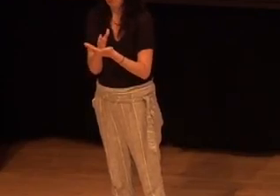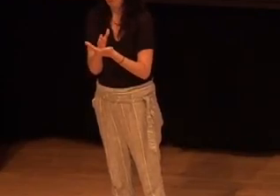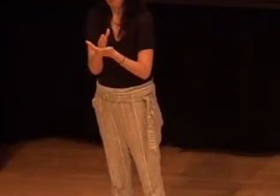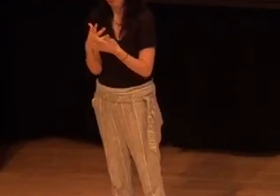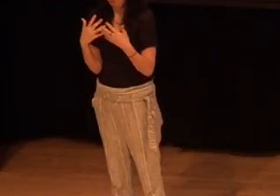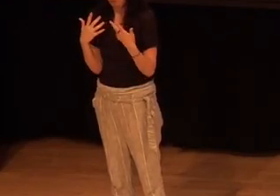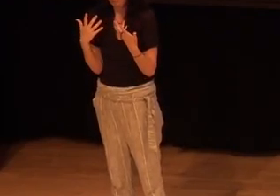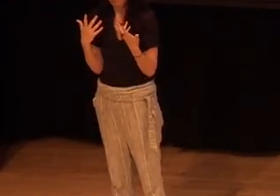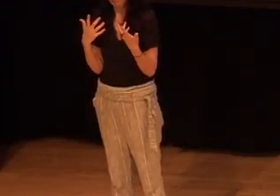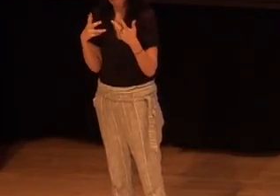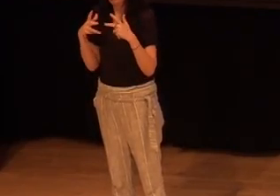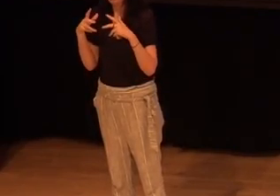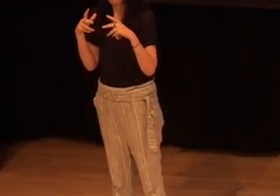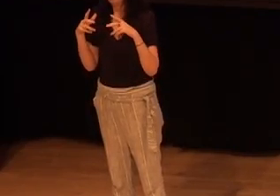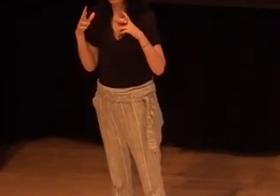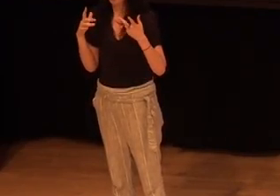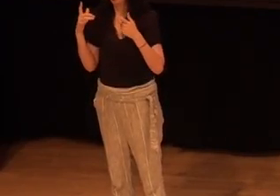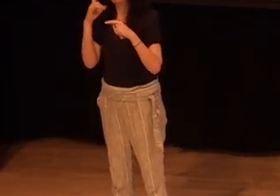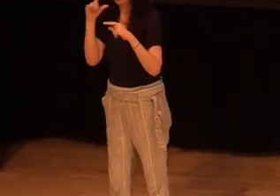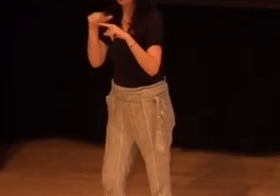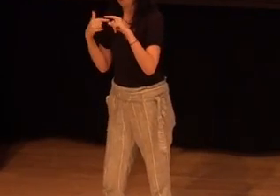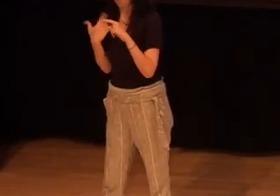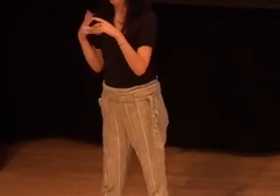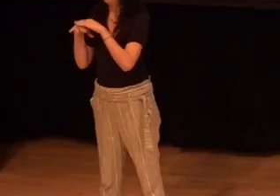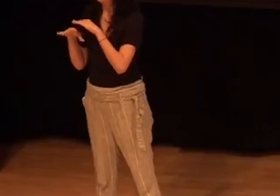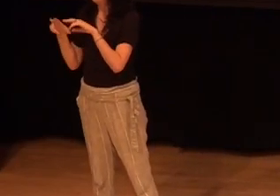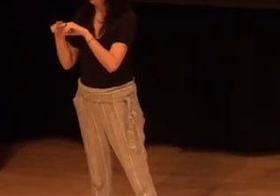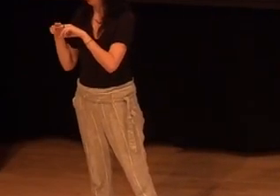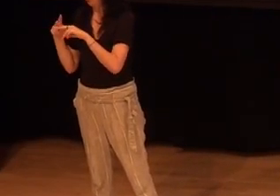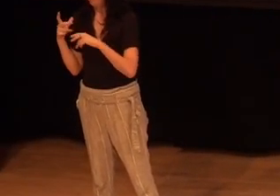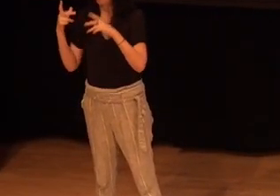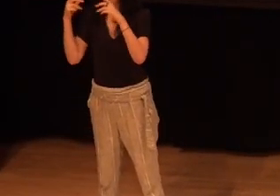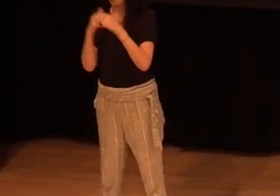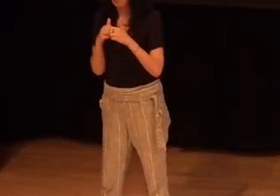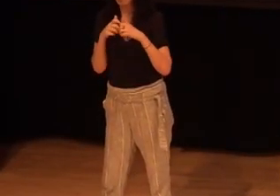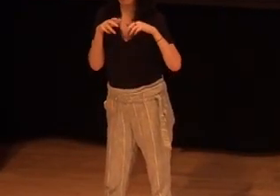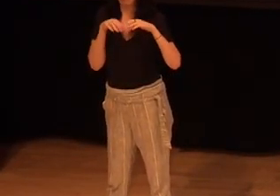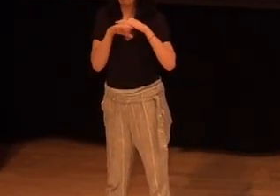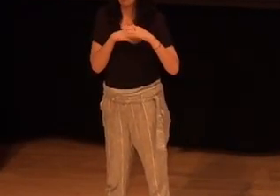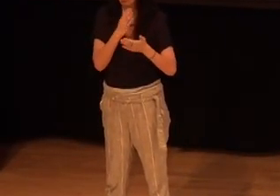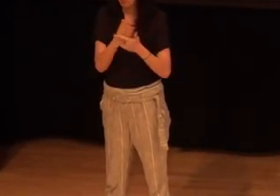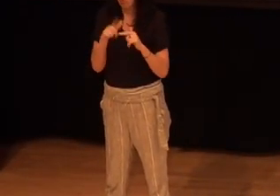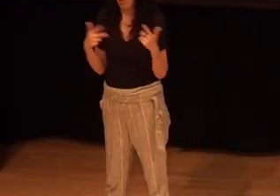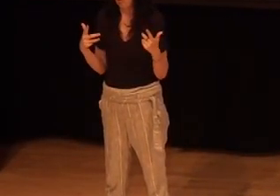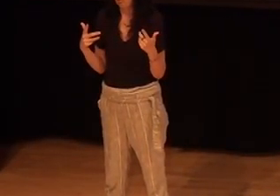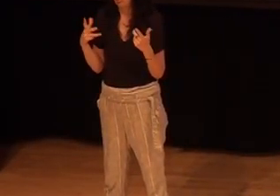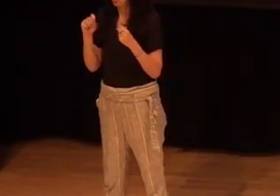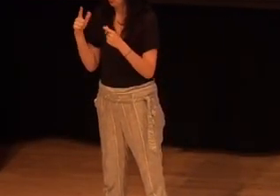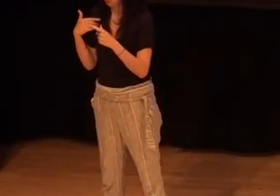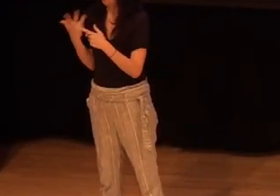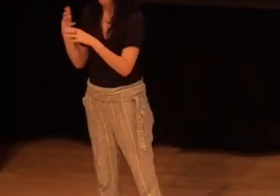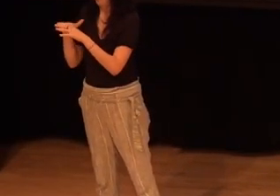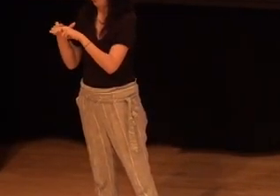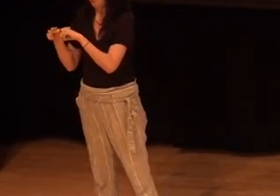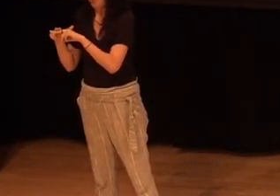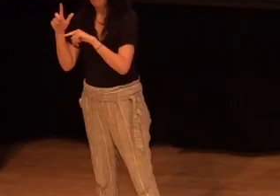manage to get the trams and the tram stops to match. So you have, like, accessible trams going on routes where there's absolutely no accessible tram stops,